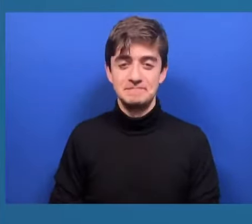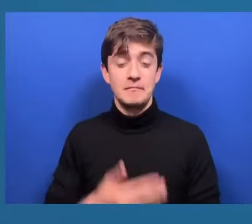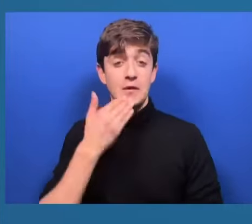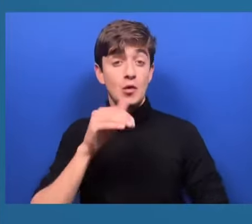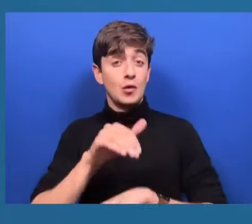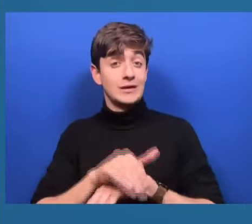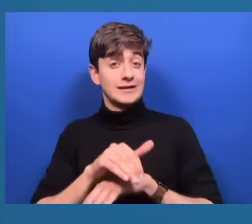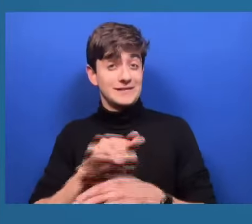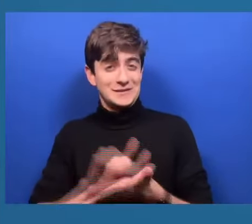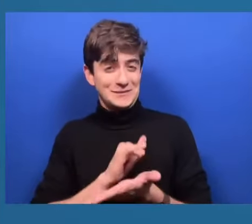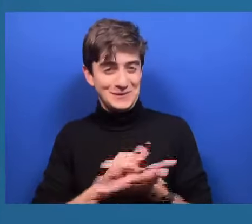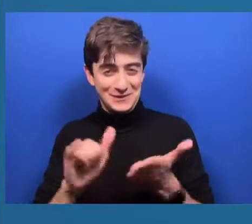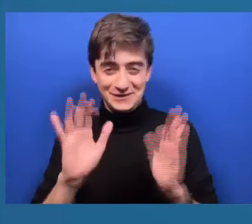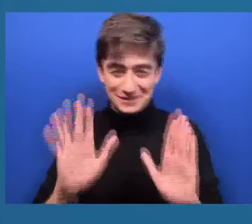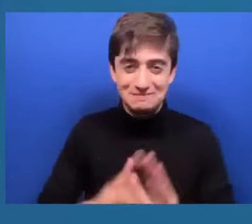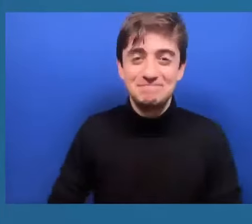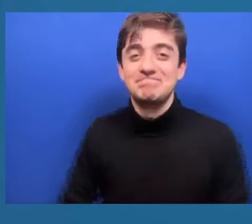Good evening.